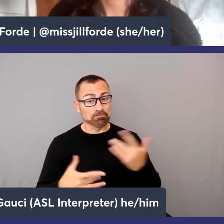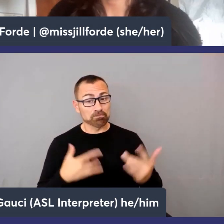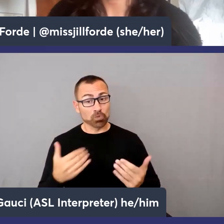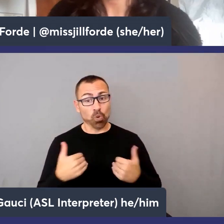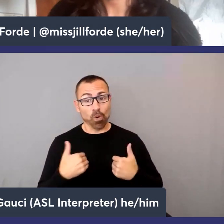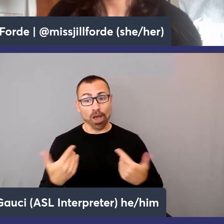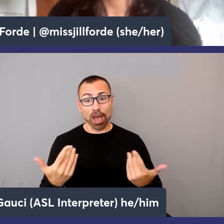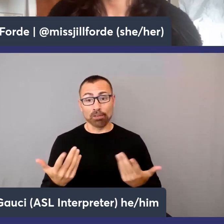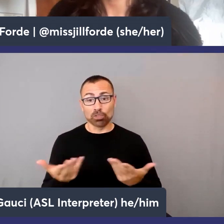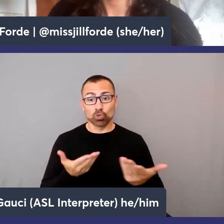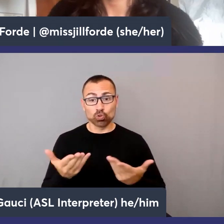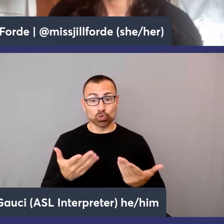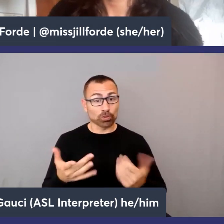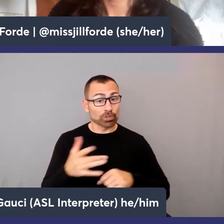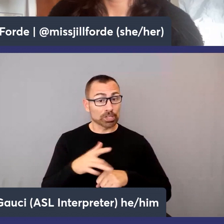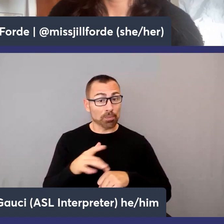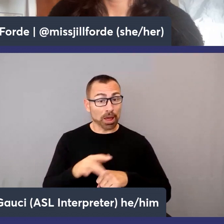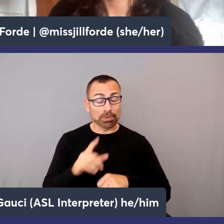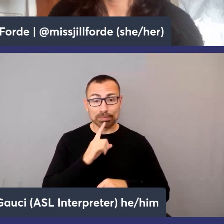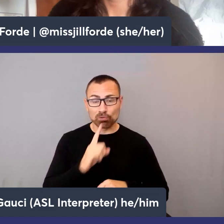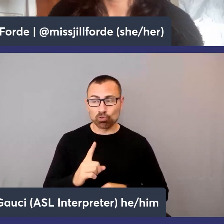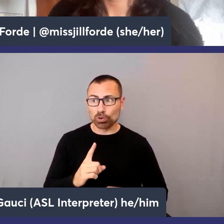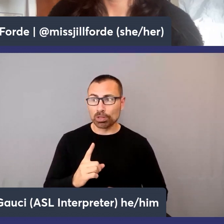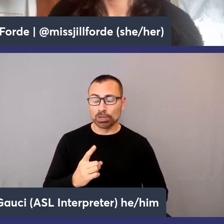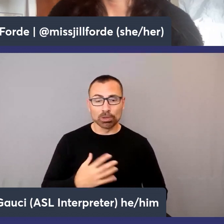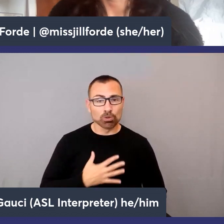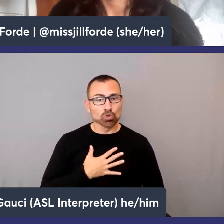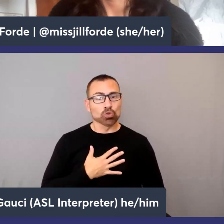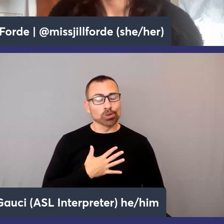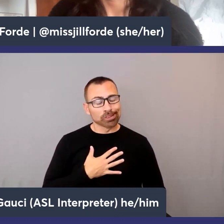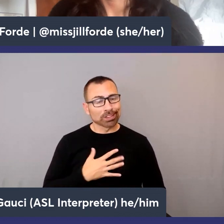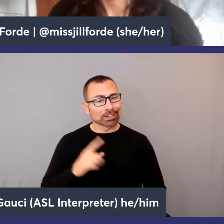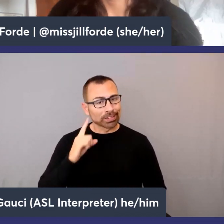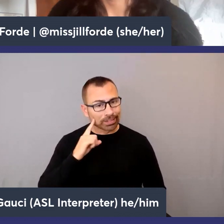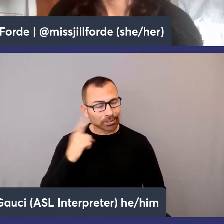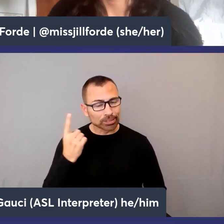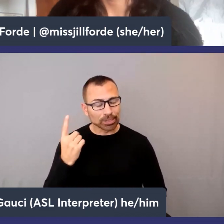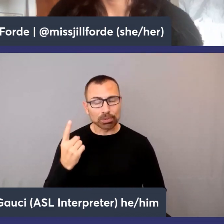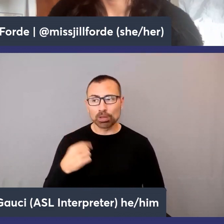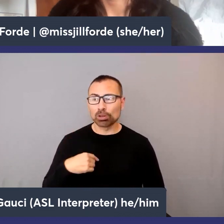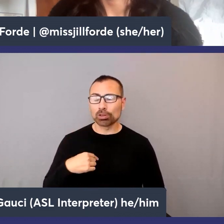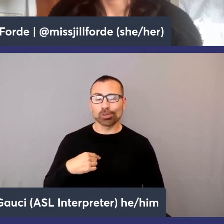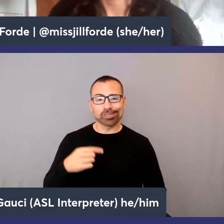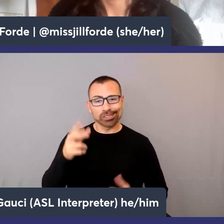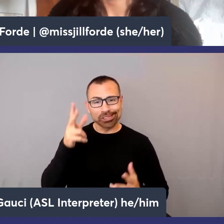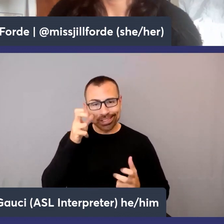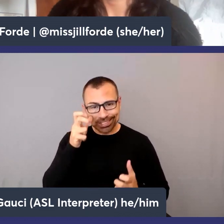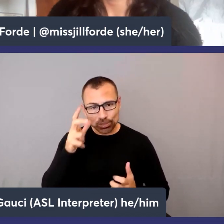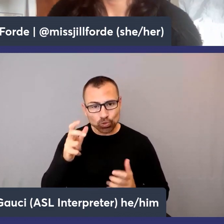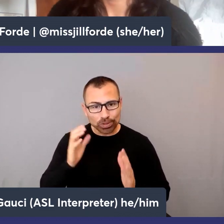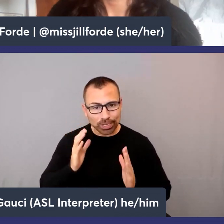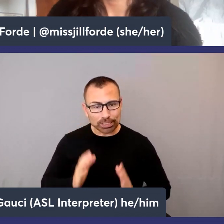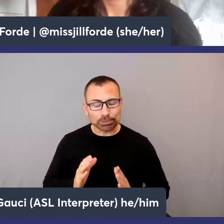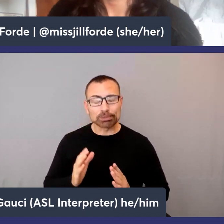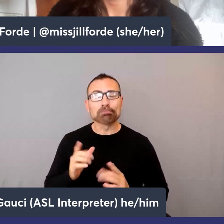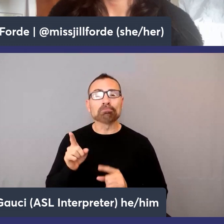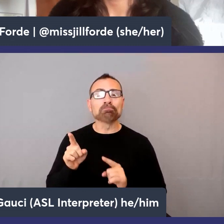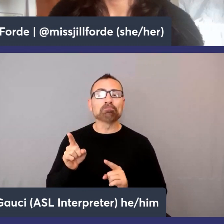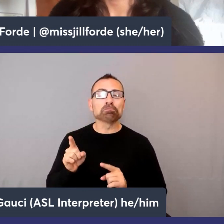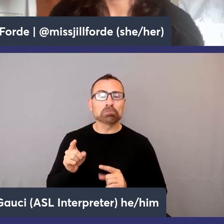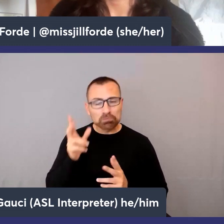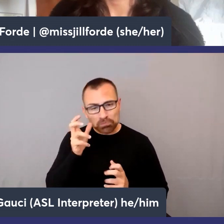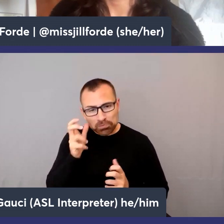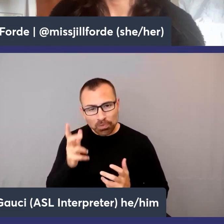very refreshing to hear something working backwards from customers' pain points, and then obviously the service